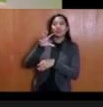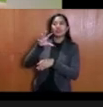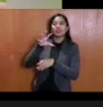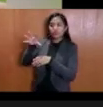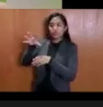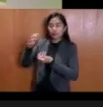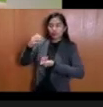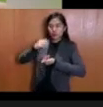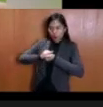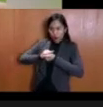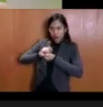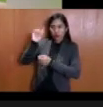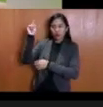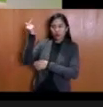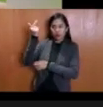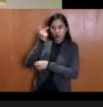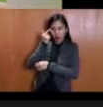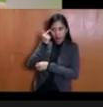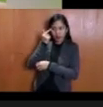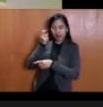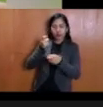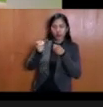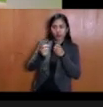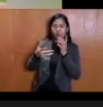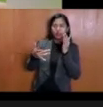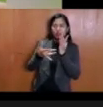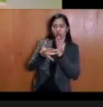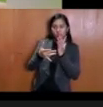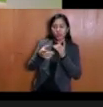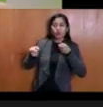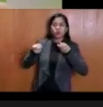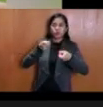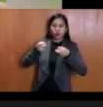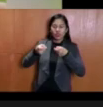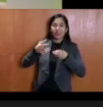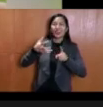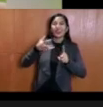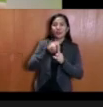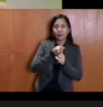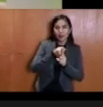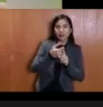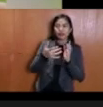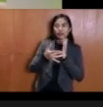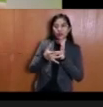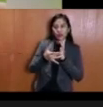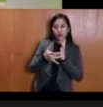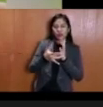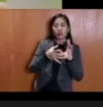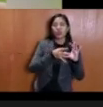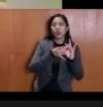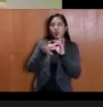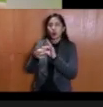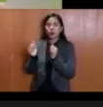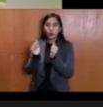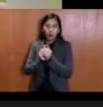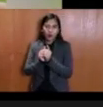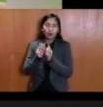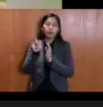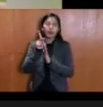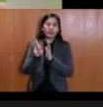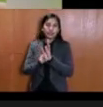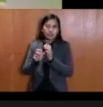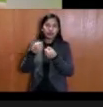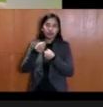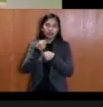technology and its impacts in ways which are complementary to policy making, that can maybe be a little bit